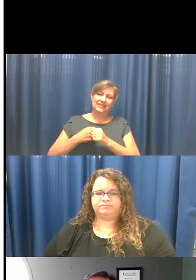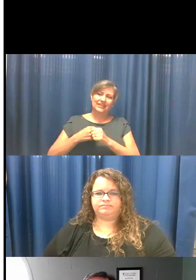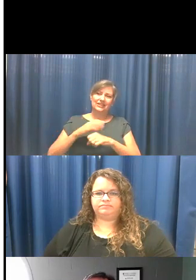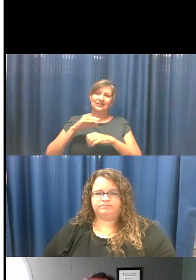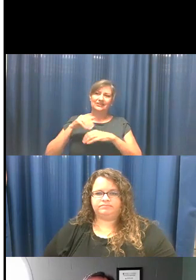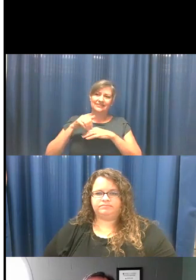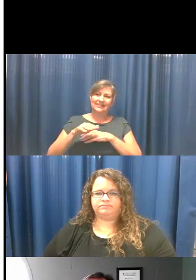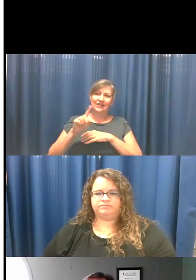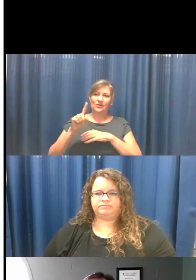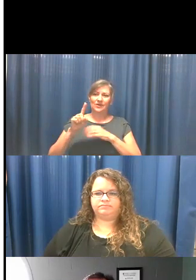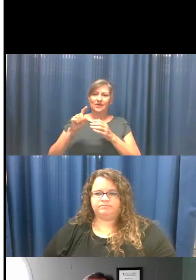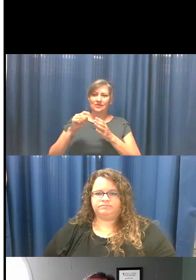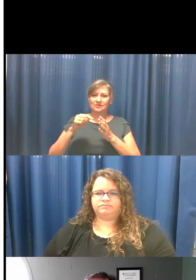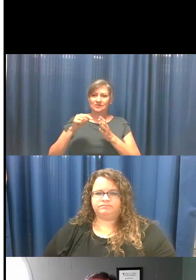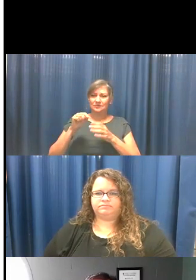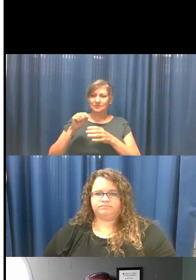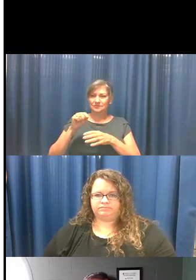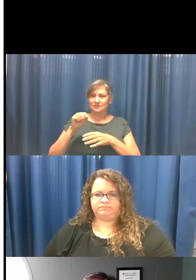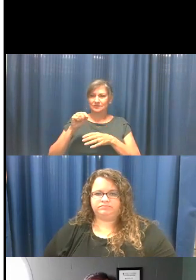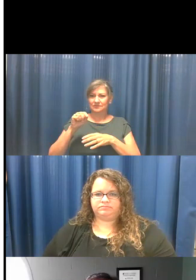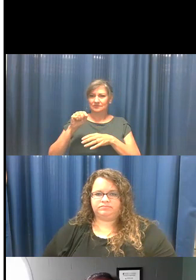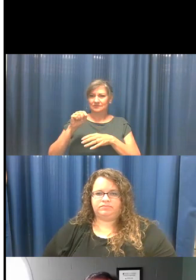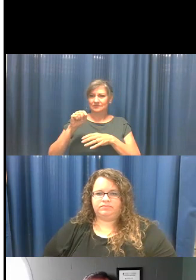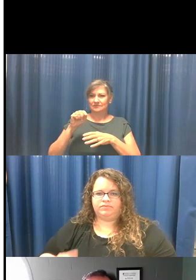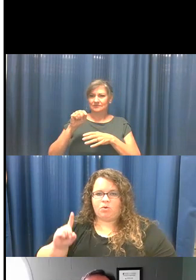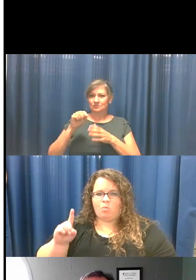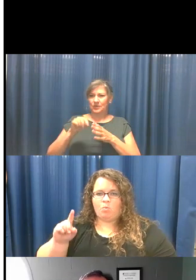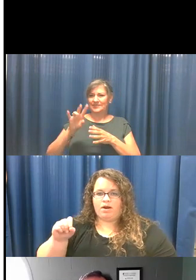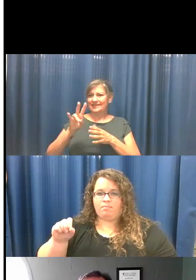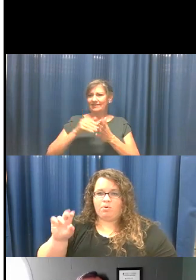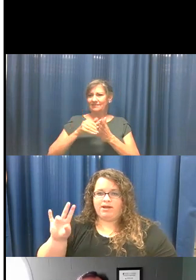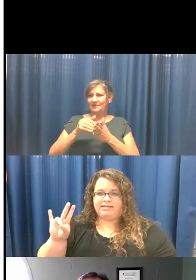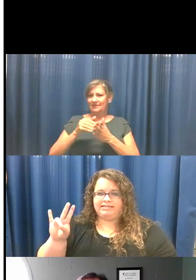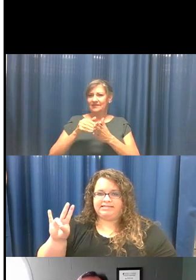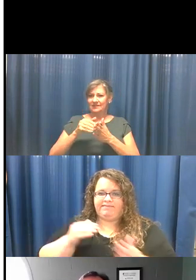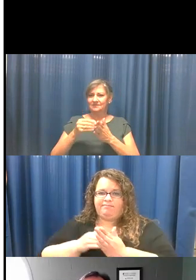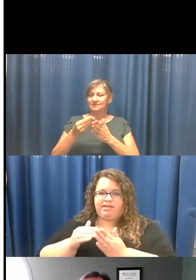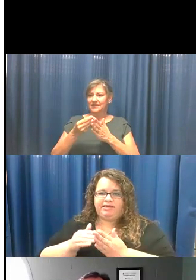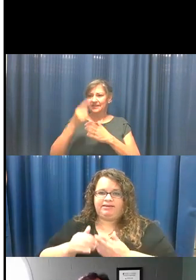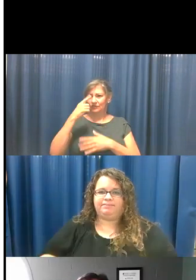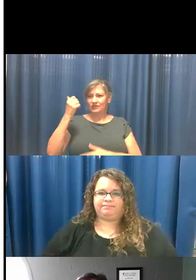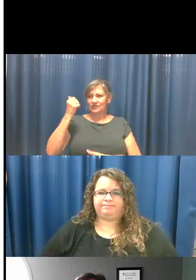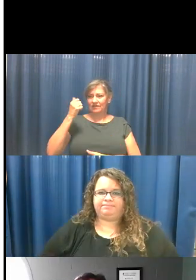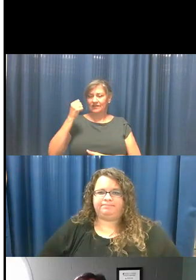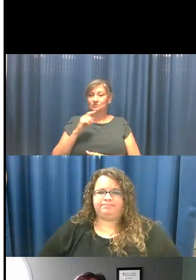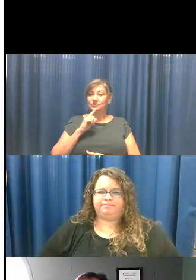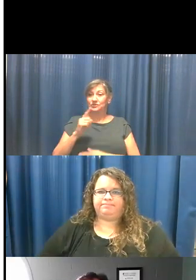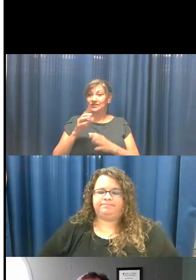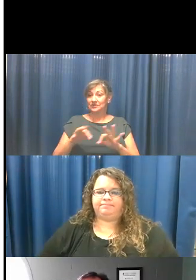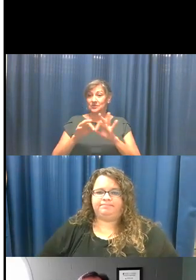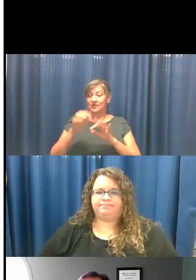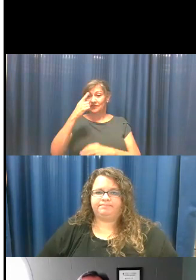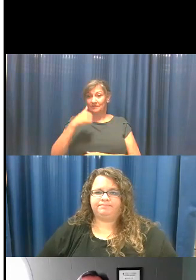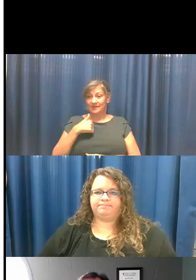of scholarships to our students. And really notable for me about the scholarships is that